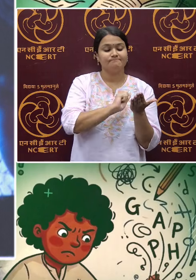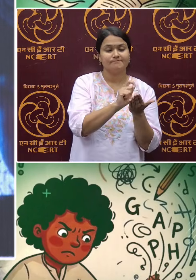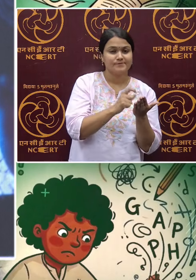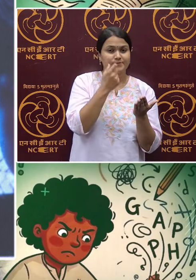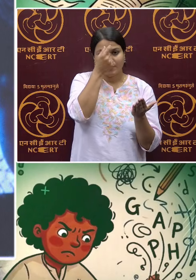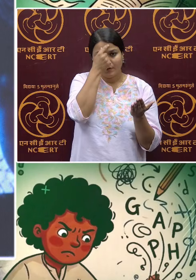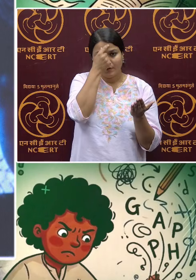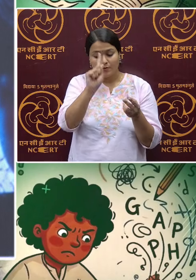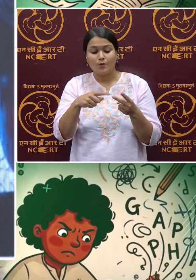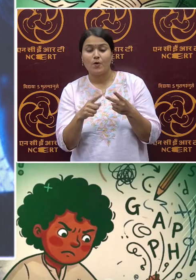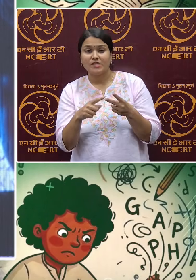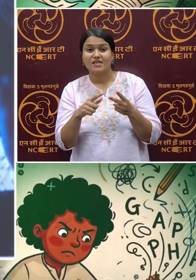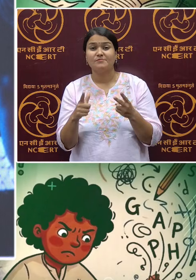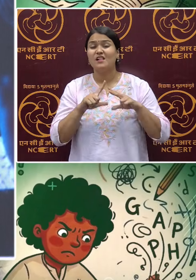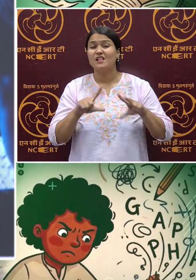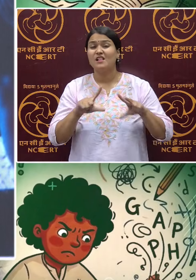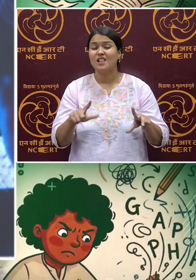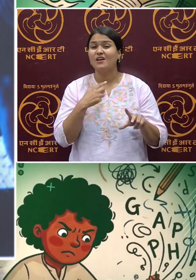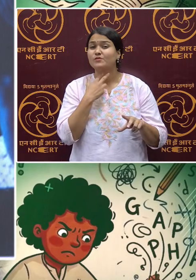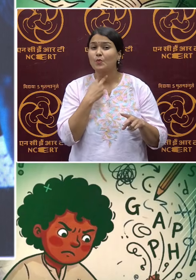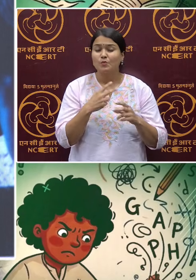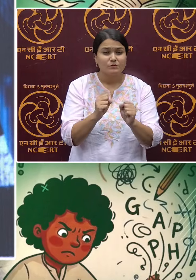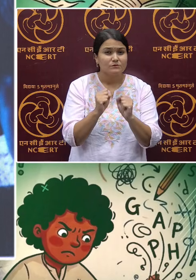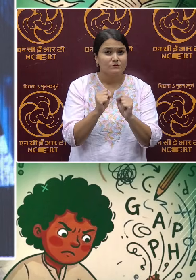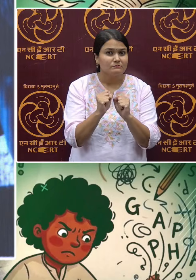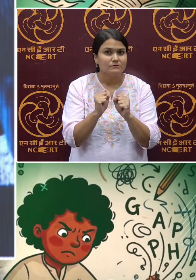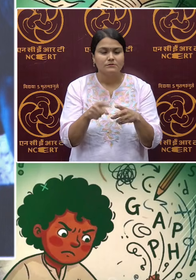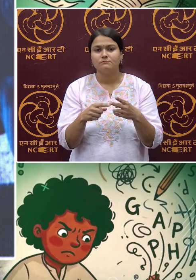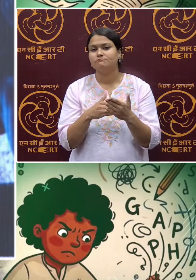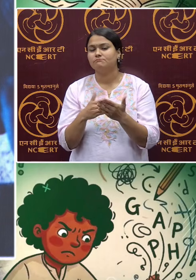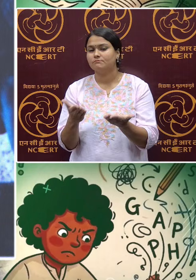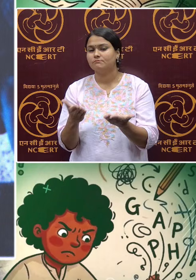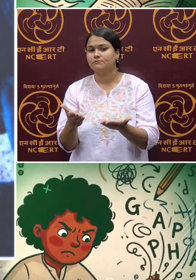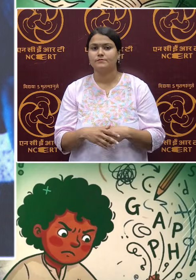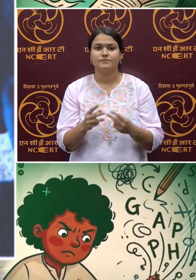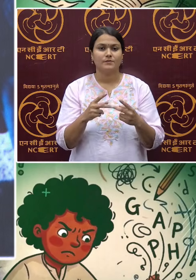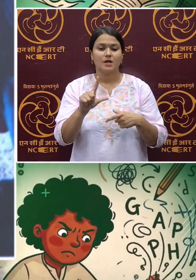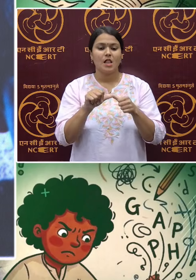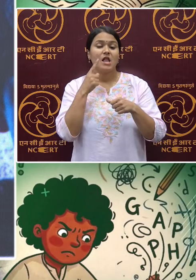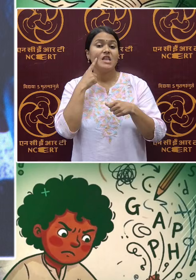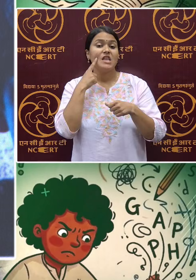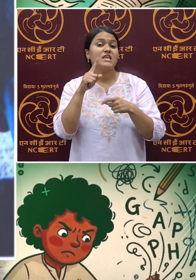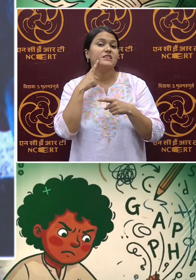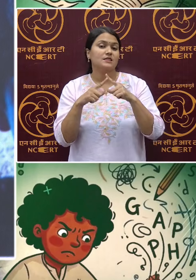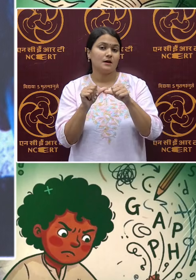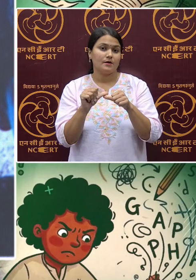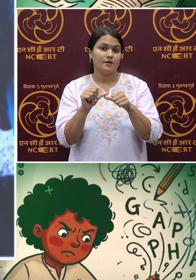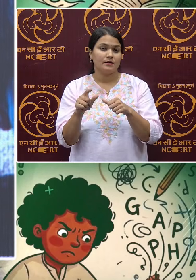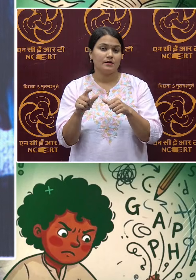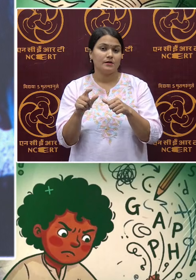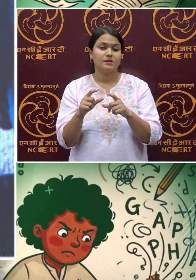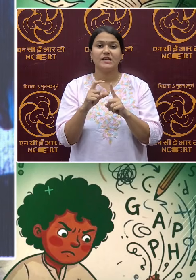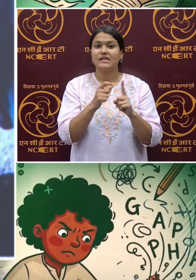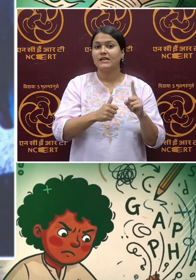Developmental Aphasia, where language becomes a struggle. So please join me in welcoming Miss Lalitha Ramanujam. Ma'am is Director of